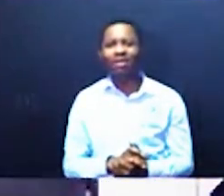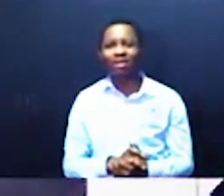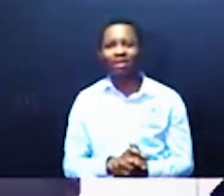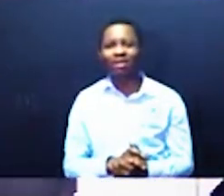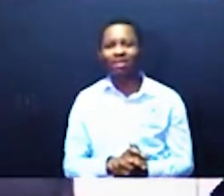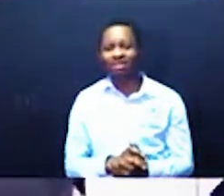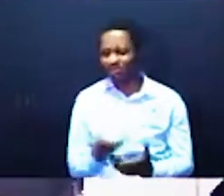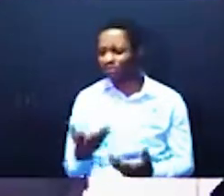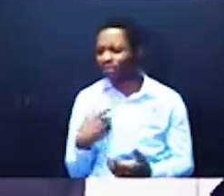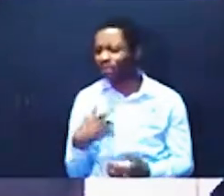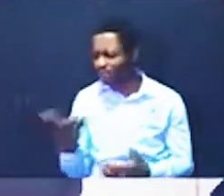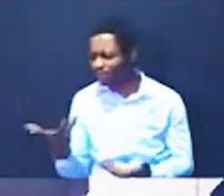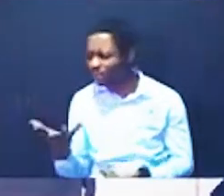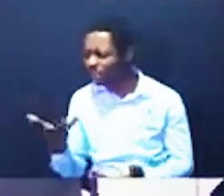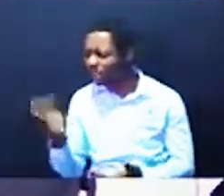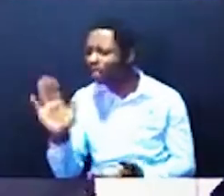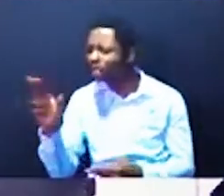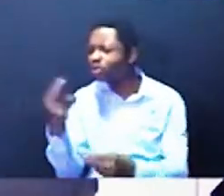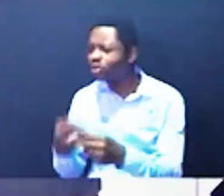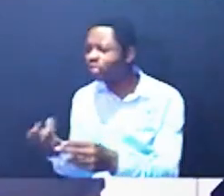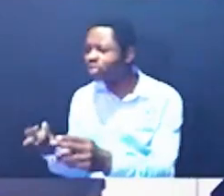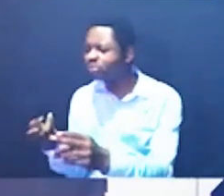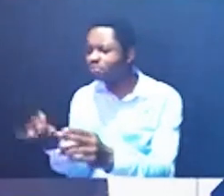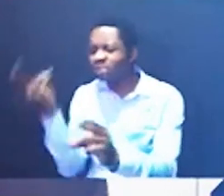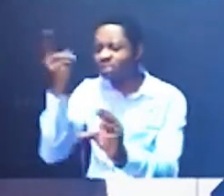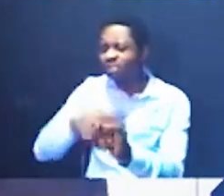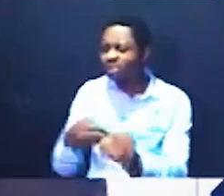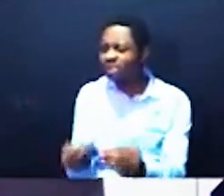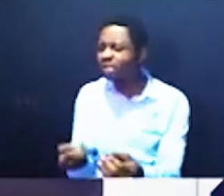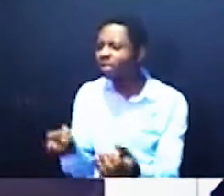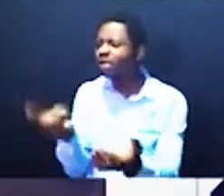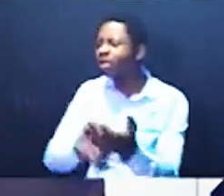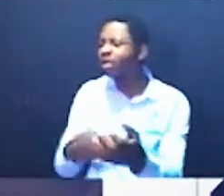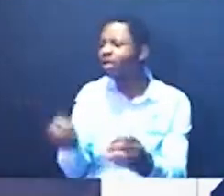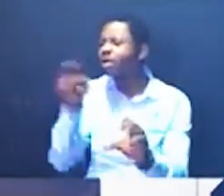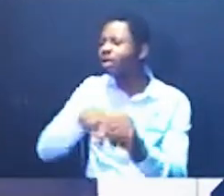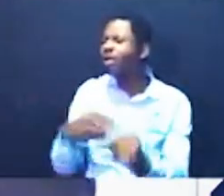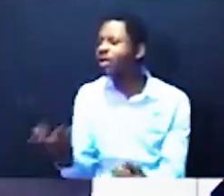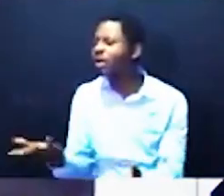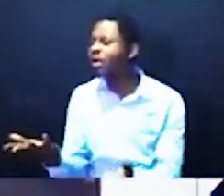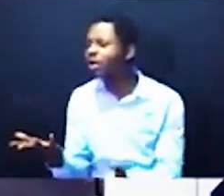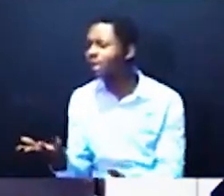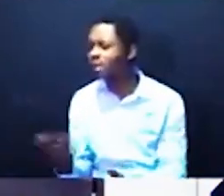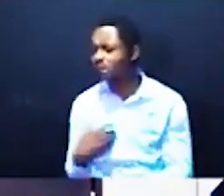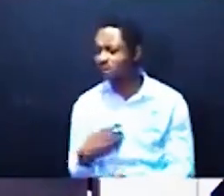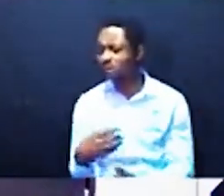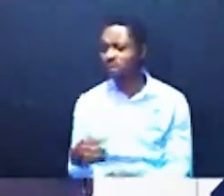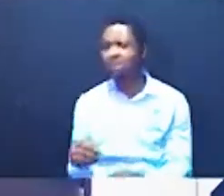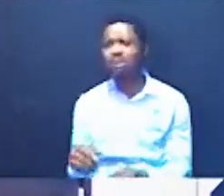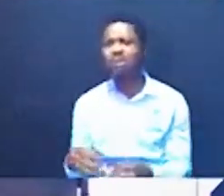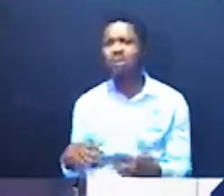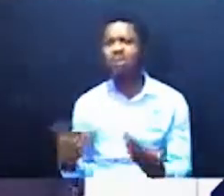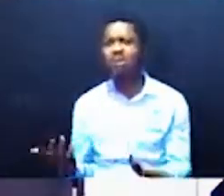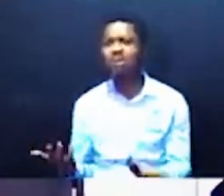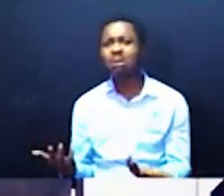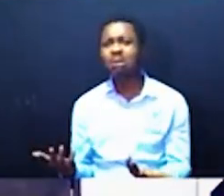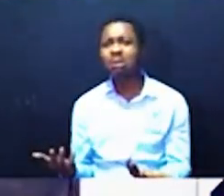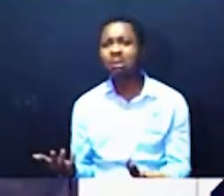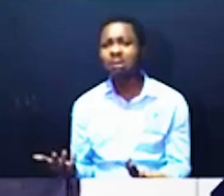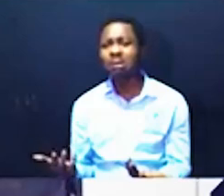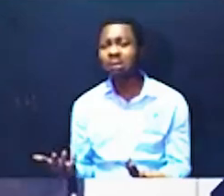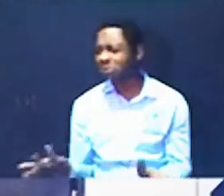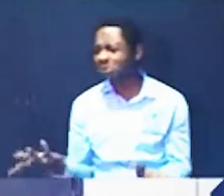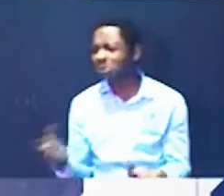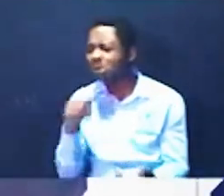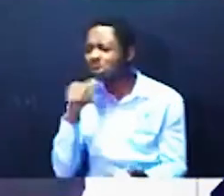did they add your name to the list? And I maybe son said, ah, near can want what church you wouldn't want. They didn't tell me, they didn't tell us that they